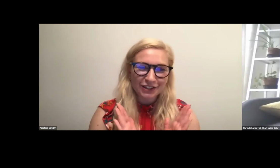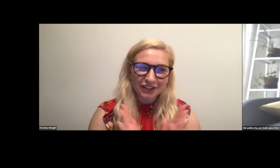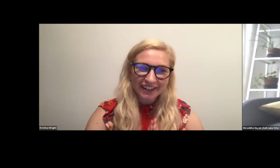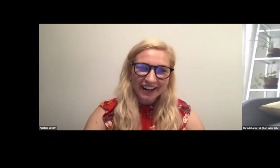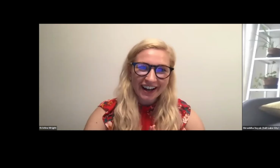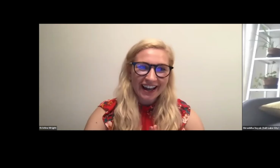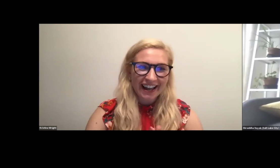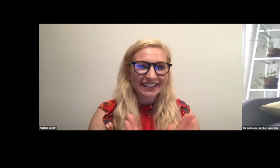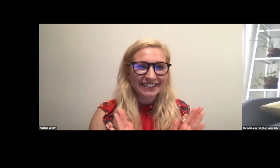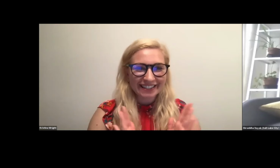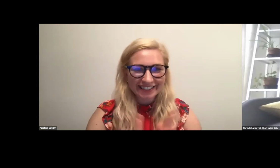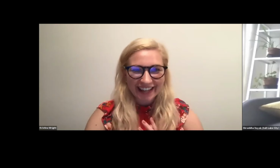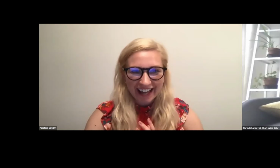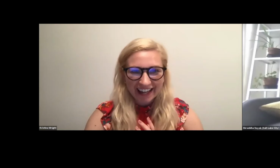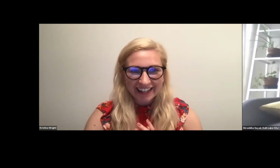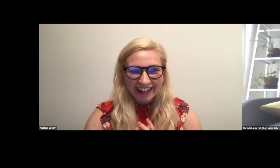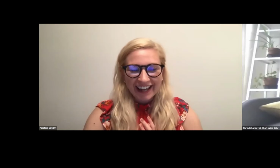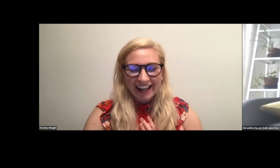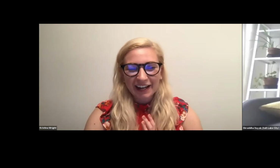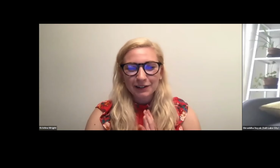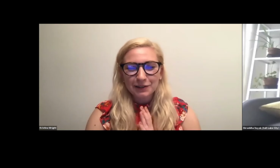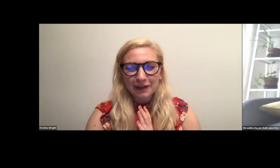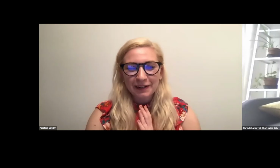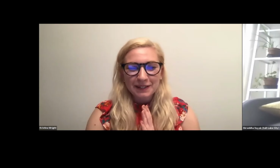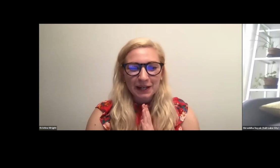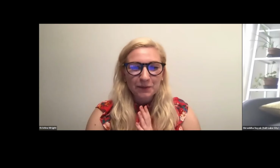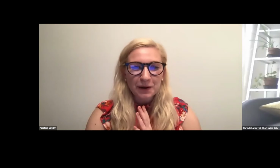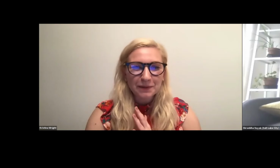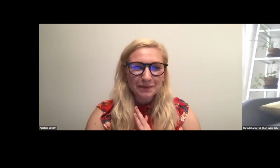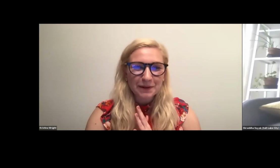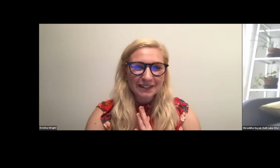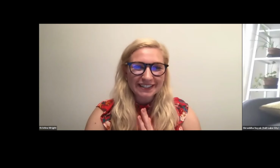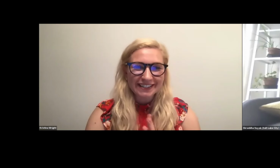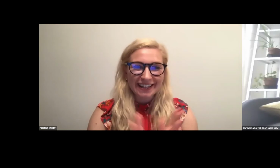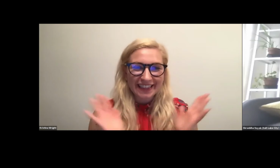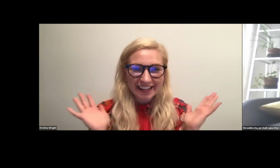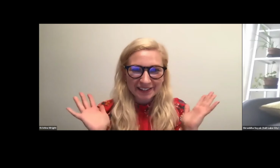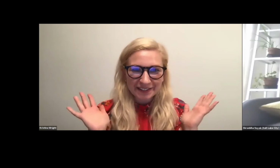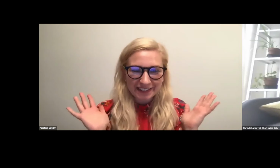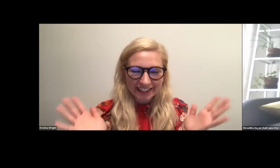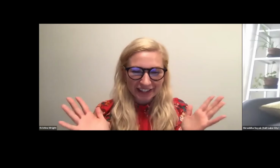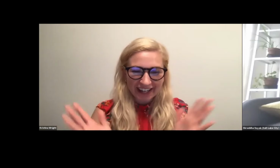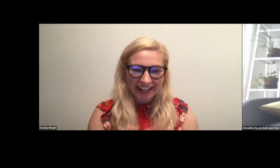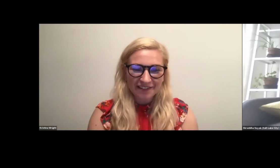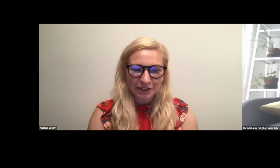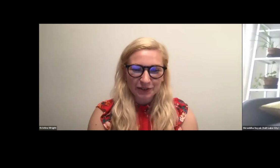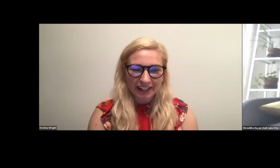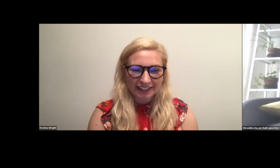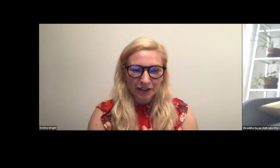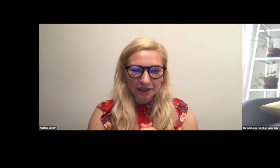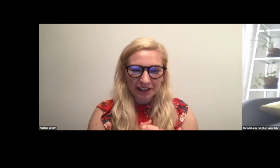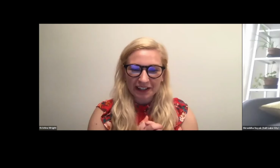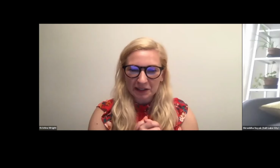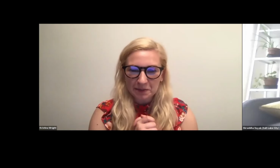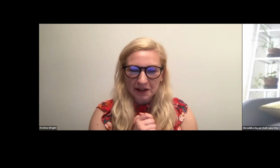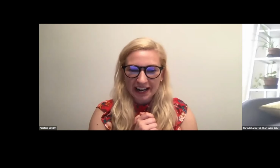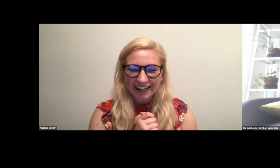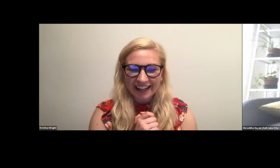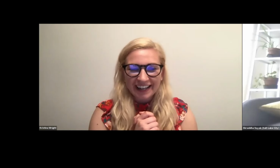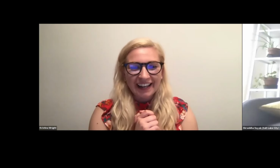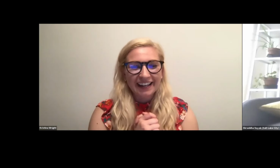with Shraddha and Zed. And I also want to take one more moment to say thank you to Deeksha again for joining us at 3 o'clock